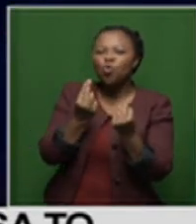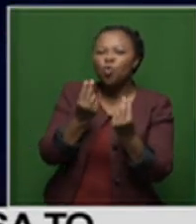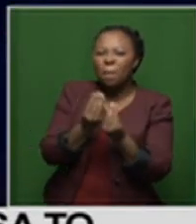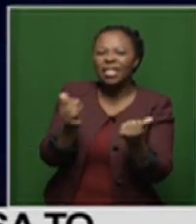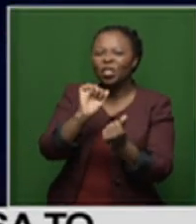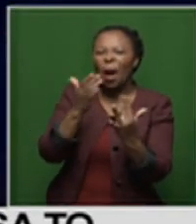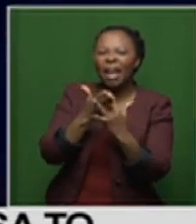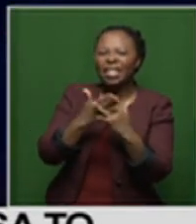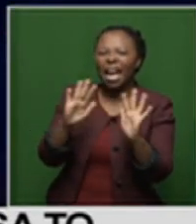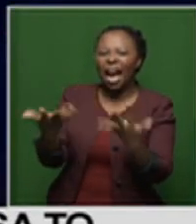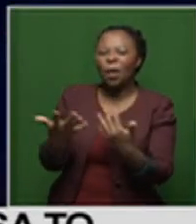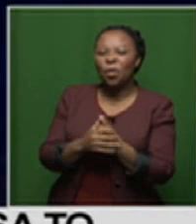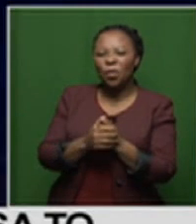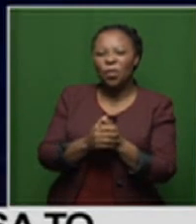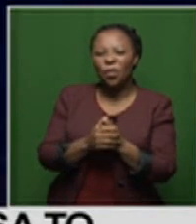material?